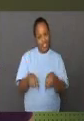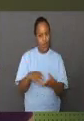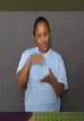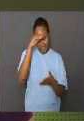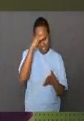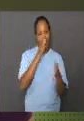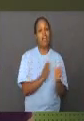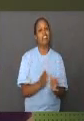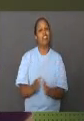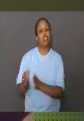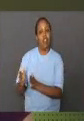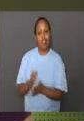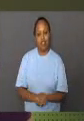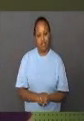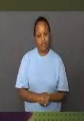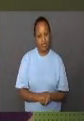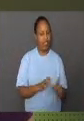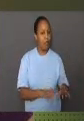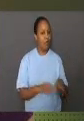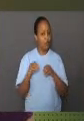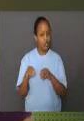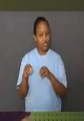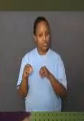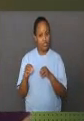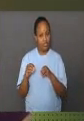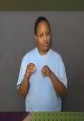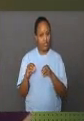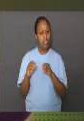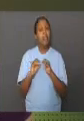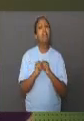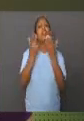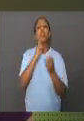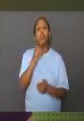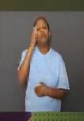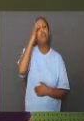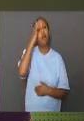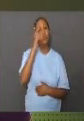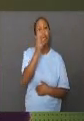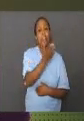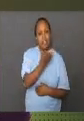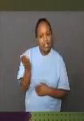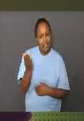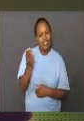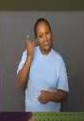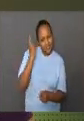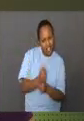today's topic. Students, how do you know when something is